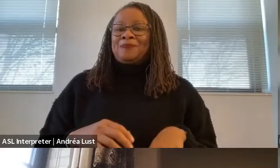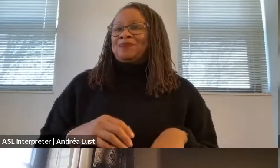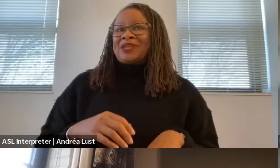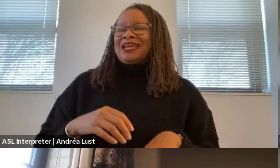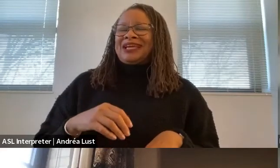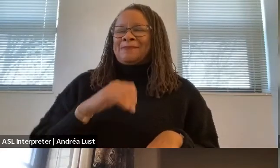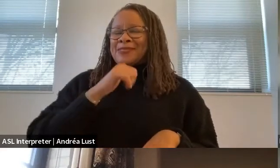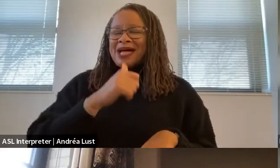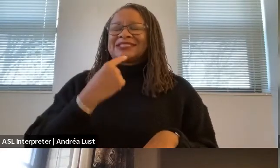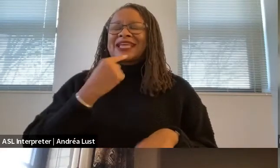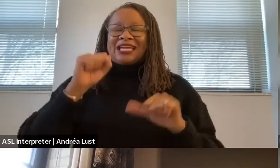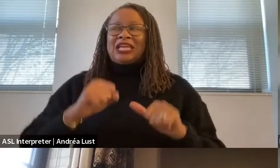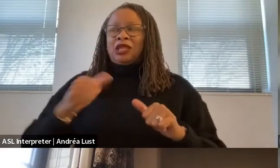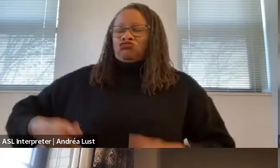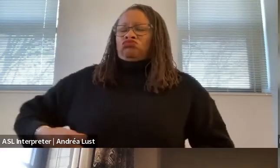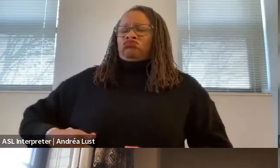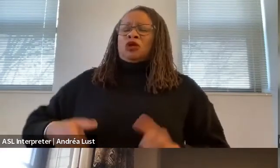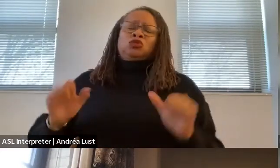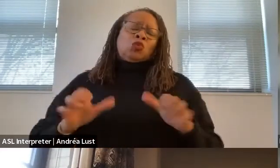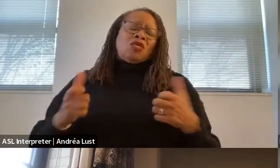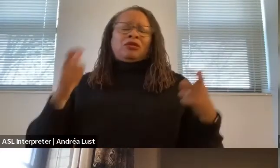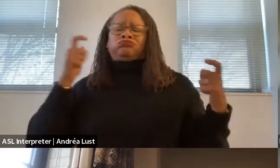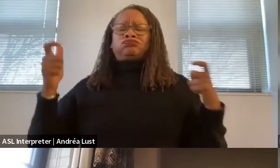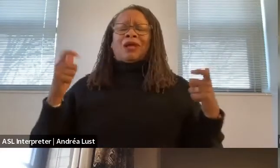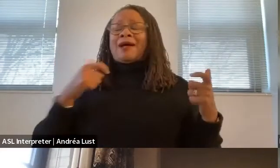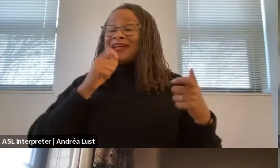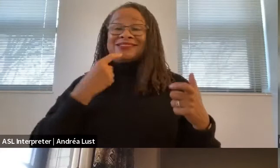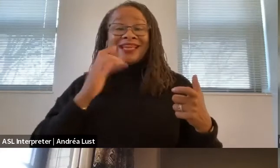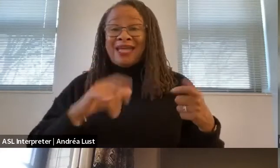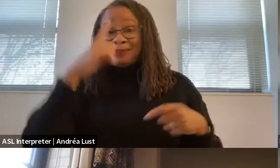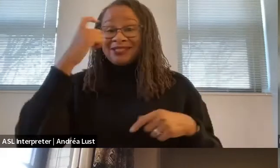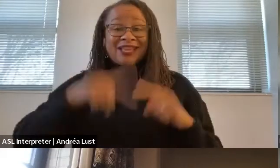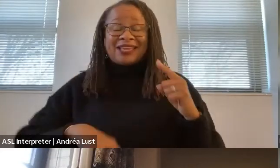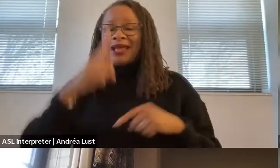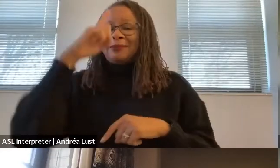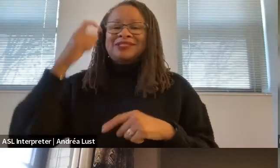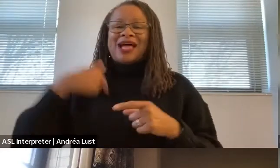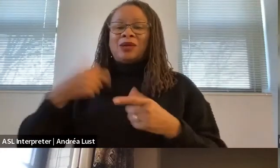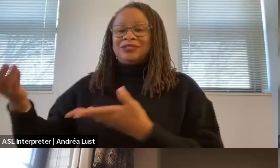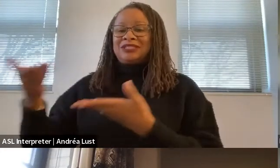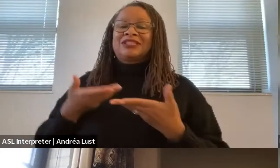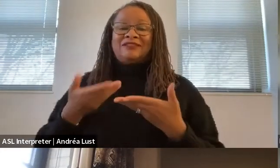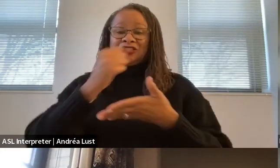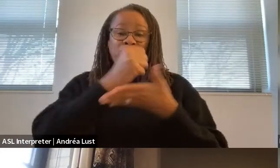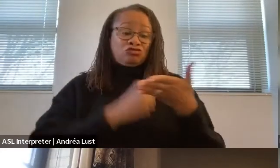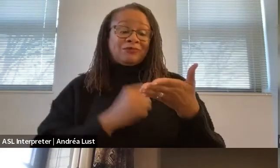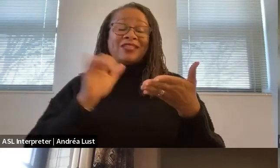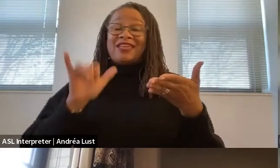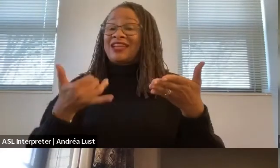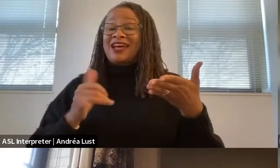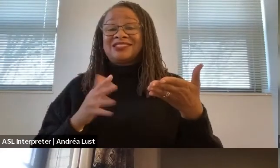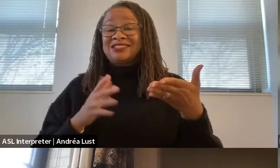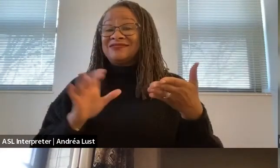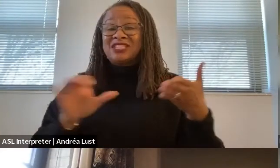do these things. I am not saying that at all, because I cannot. It's just that I was given a script that kind of did the work for